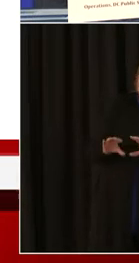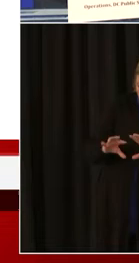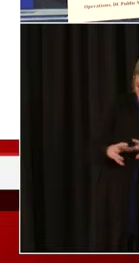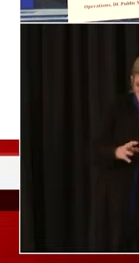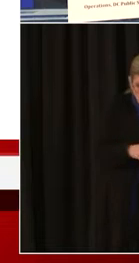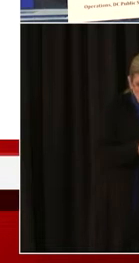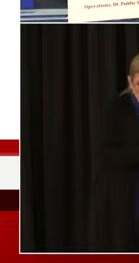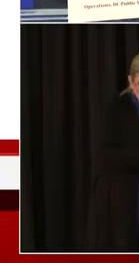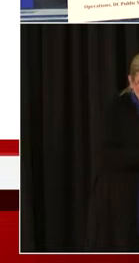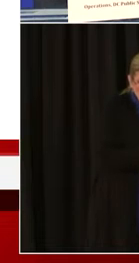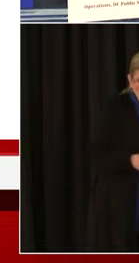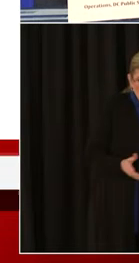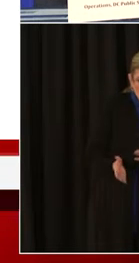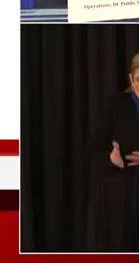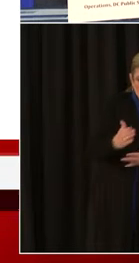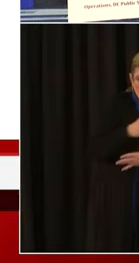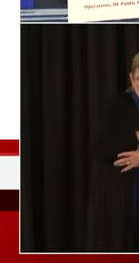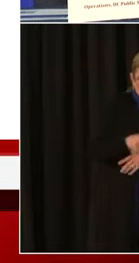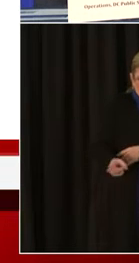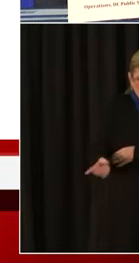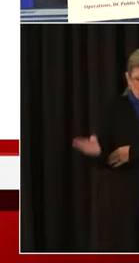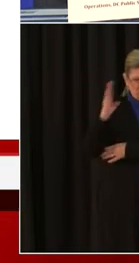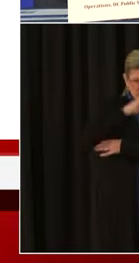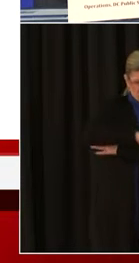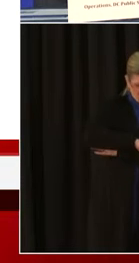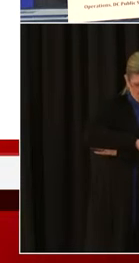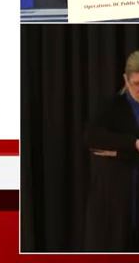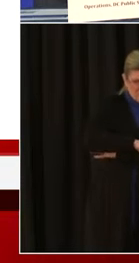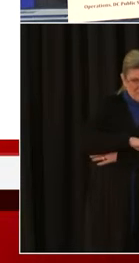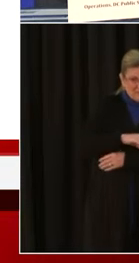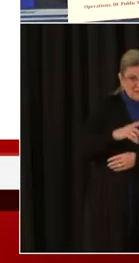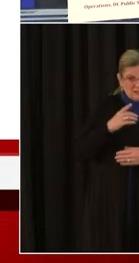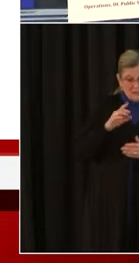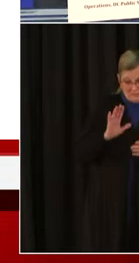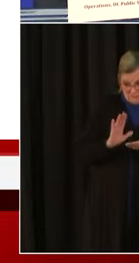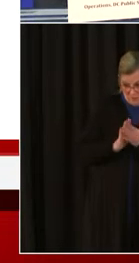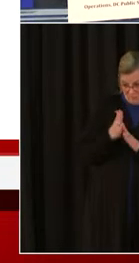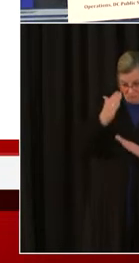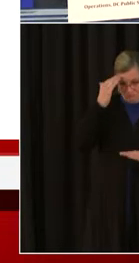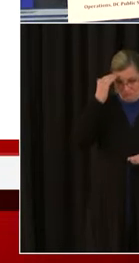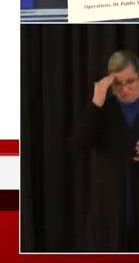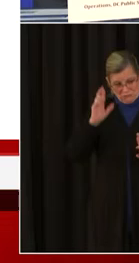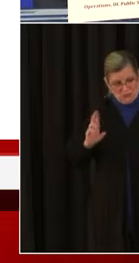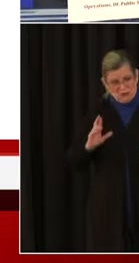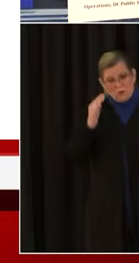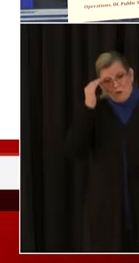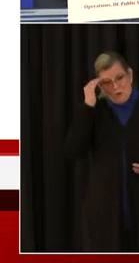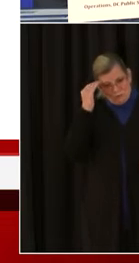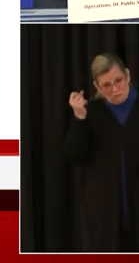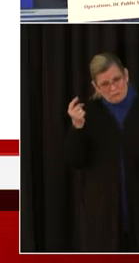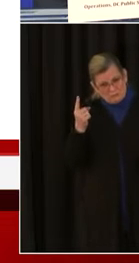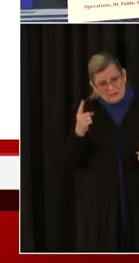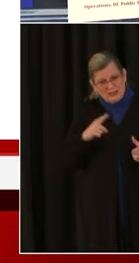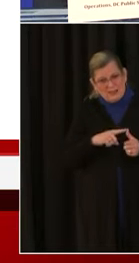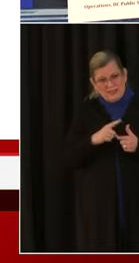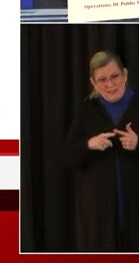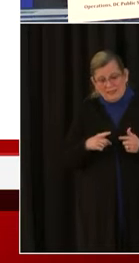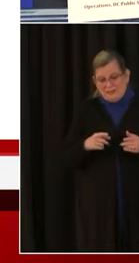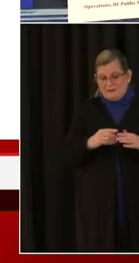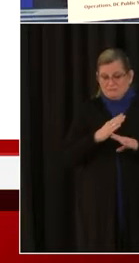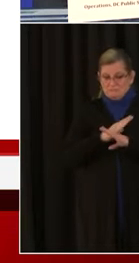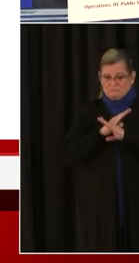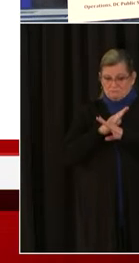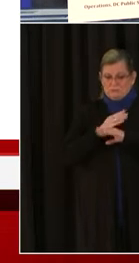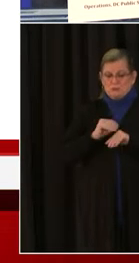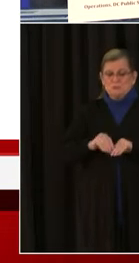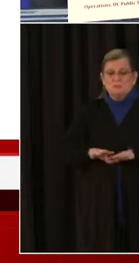to, socially distance properly in classrooms, but it also helps us control the spread of any virus that may occur in